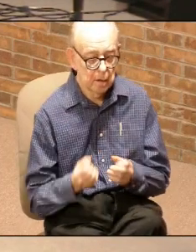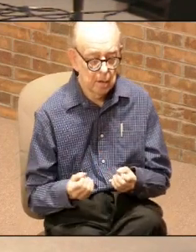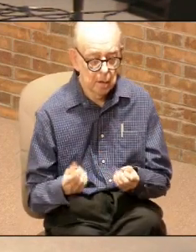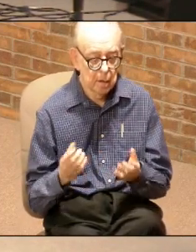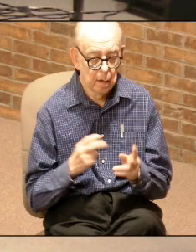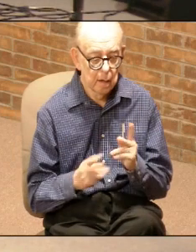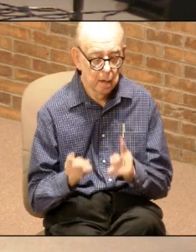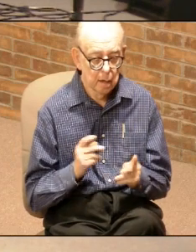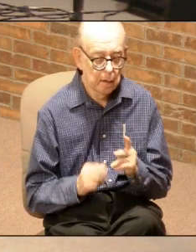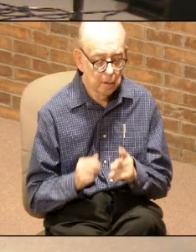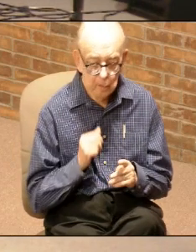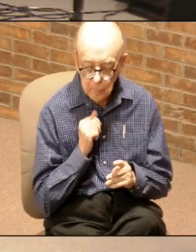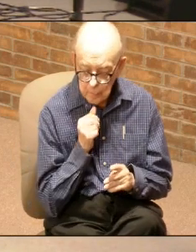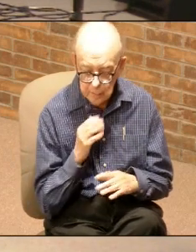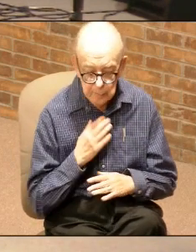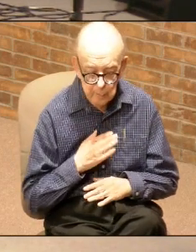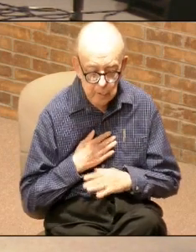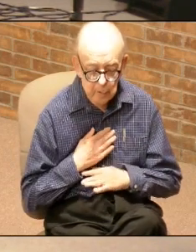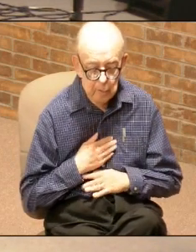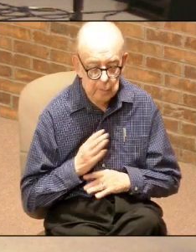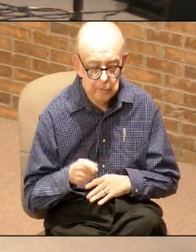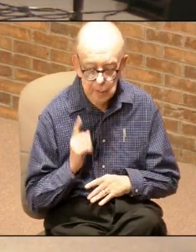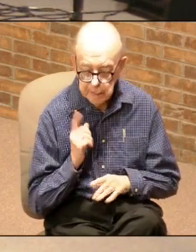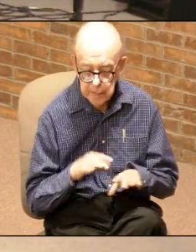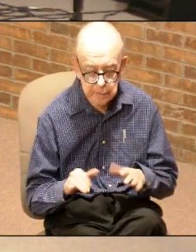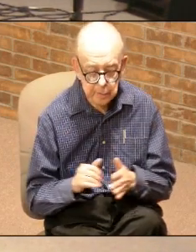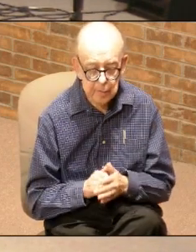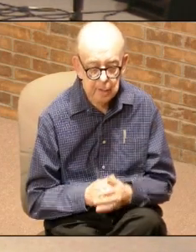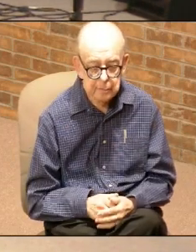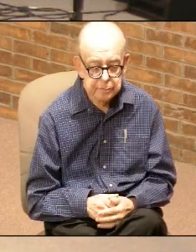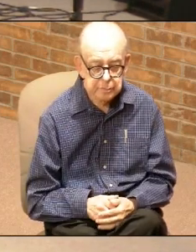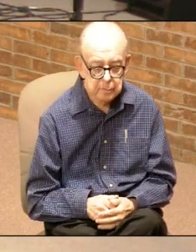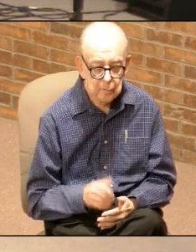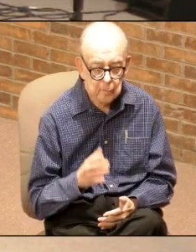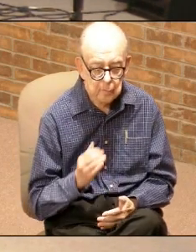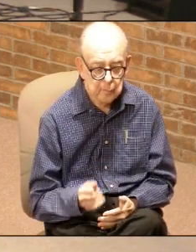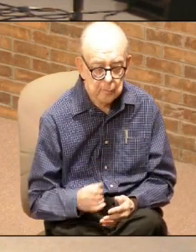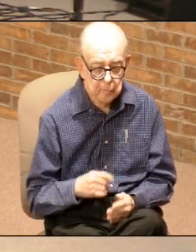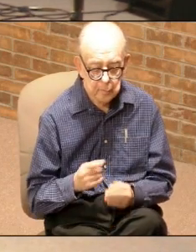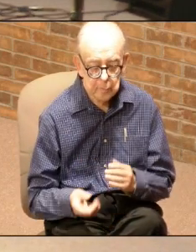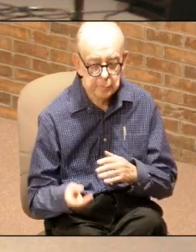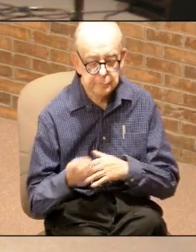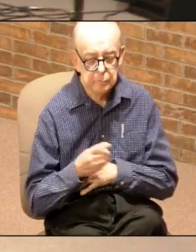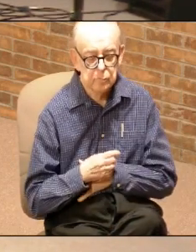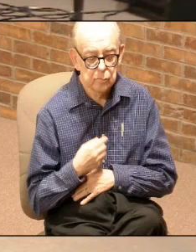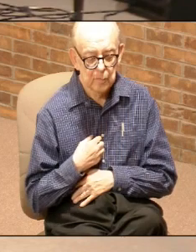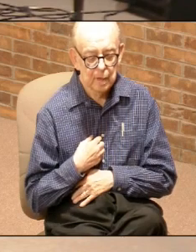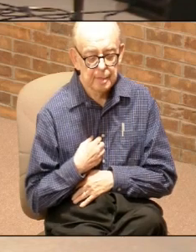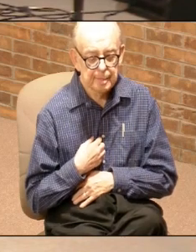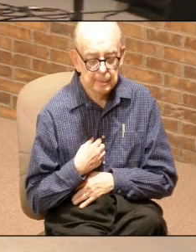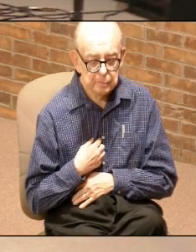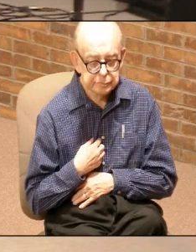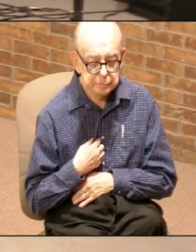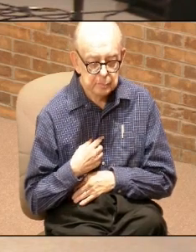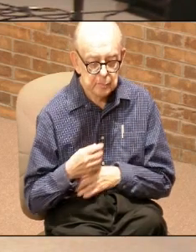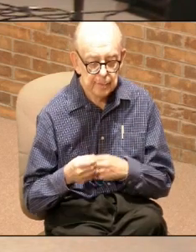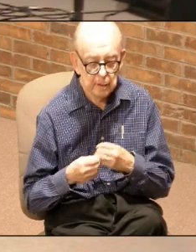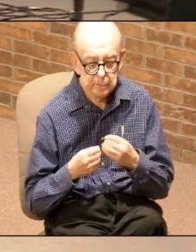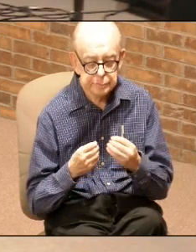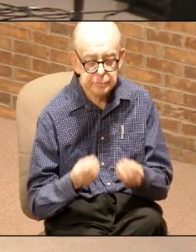lot of people want me to please them, and I can't do that. Because at the end of the day, I have to